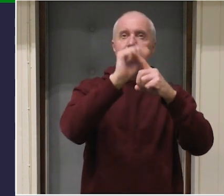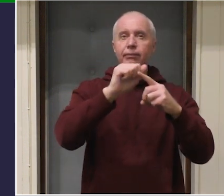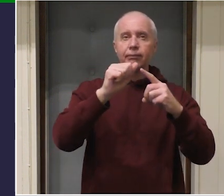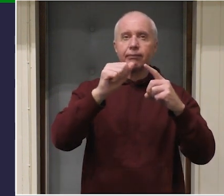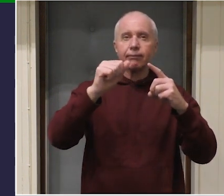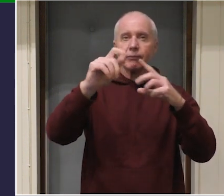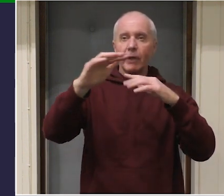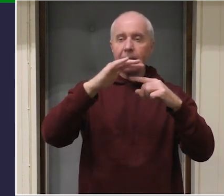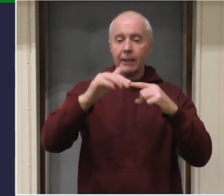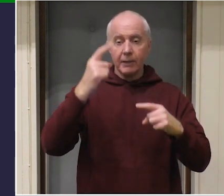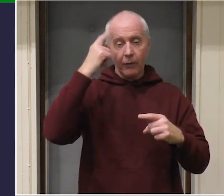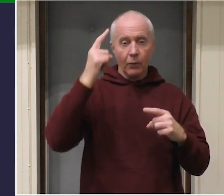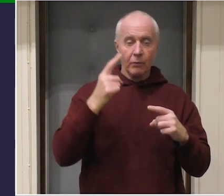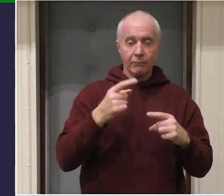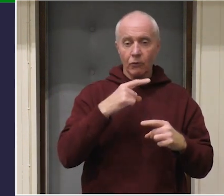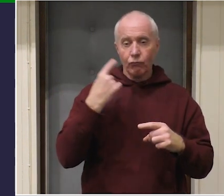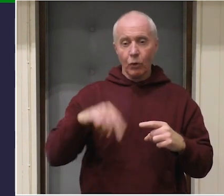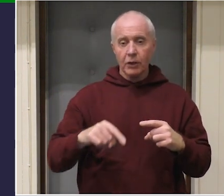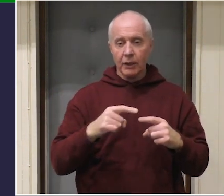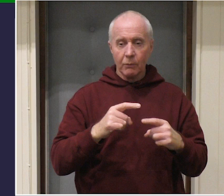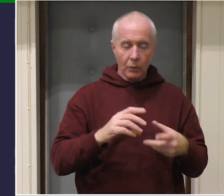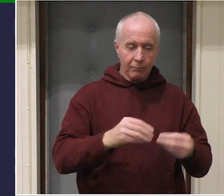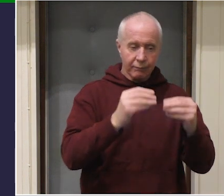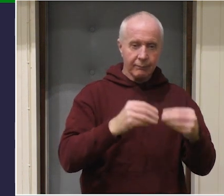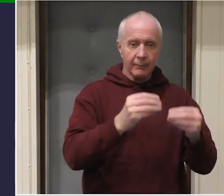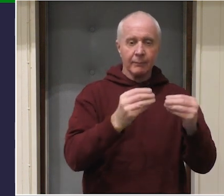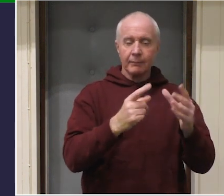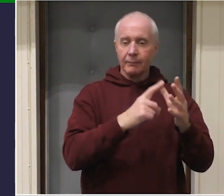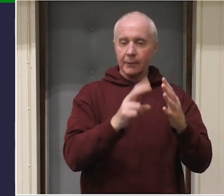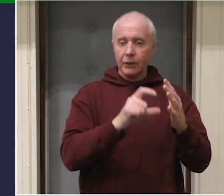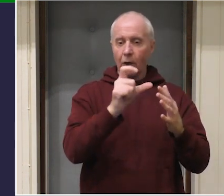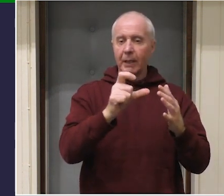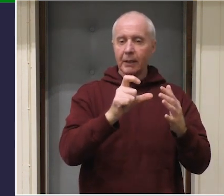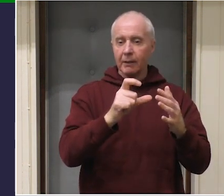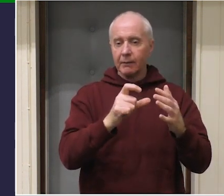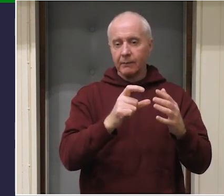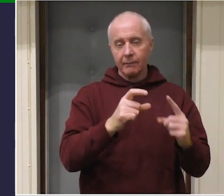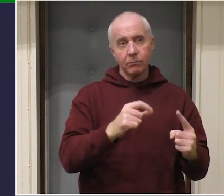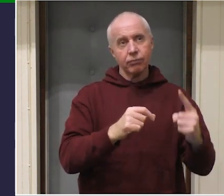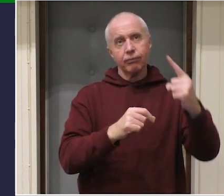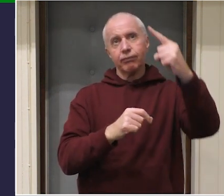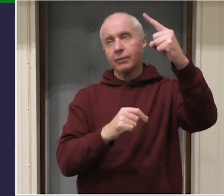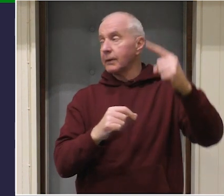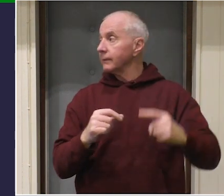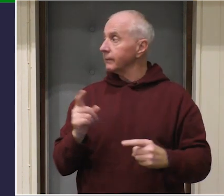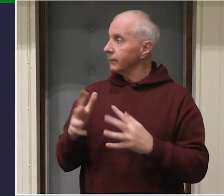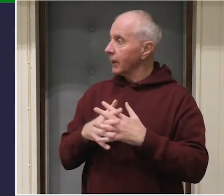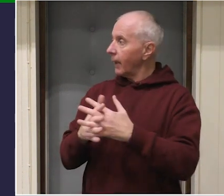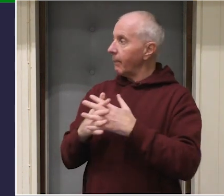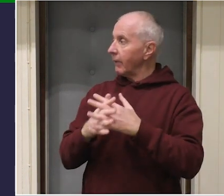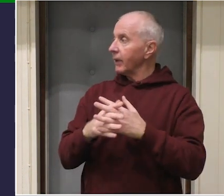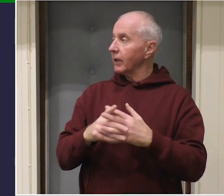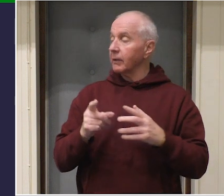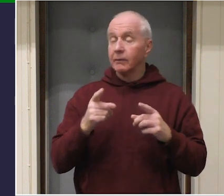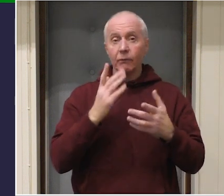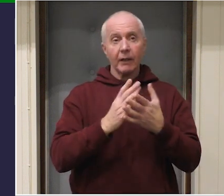were building atomic weapons and they wanted to find out if there were any tests. What actually happened is that they discovered a great pile of these very,